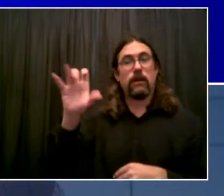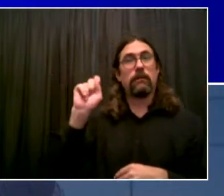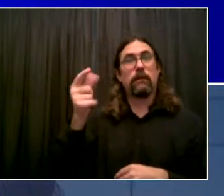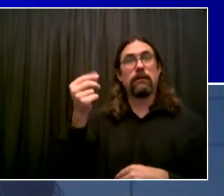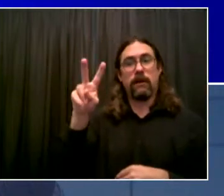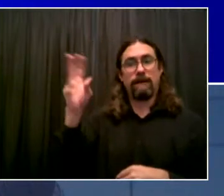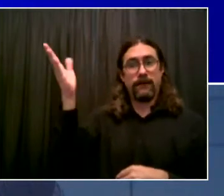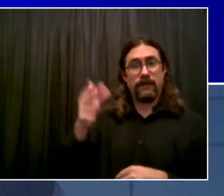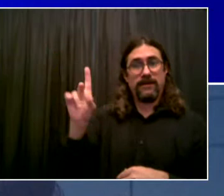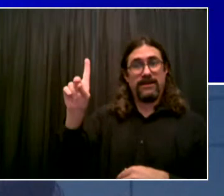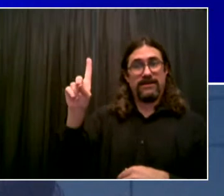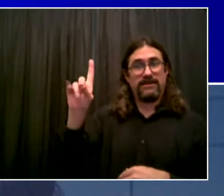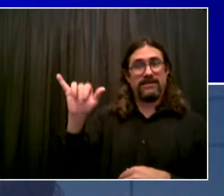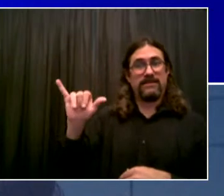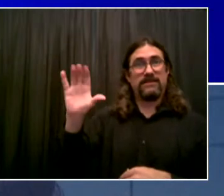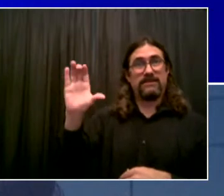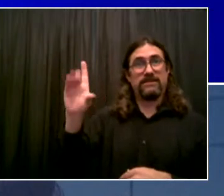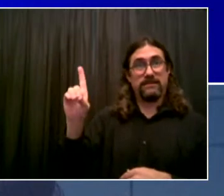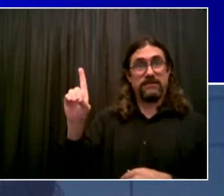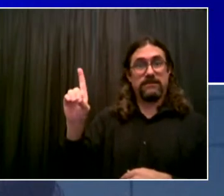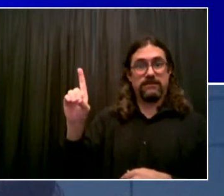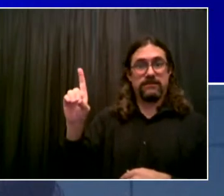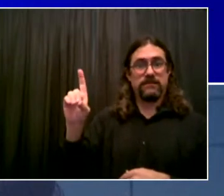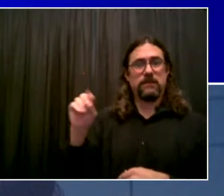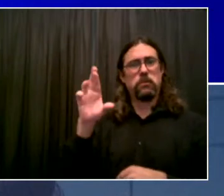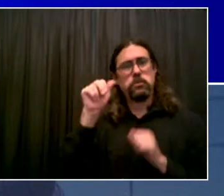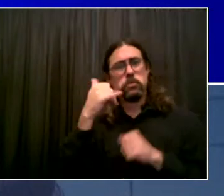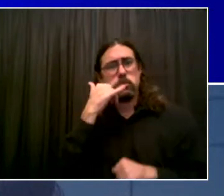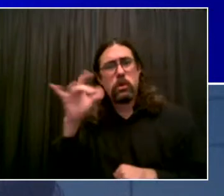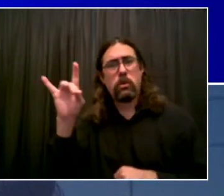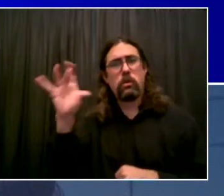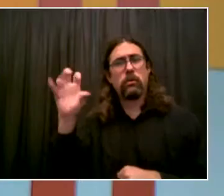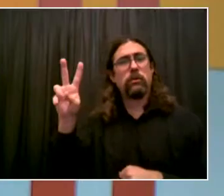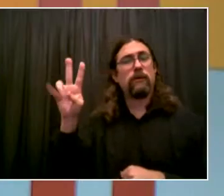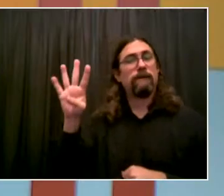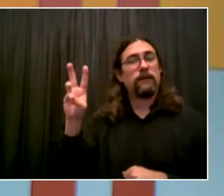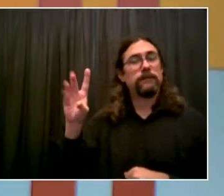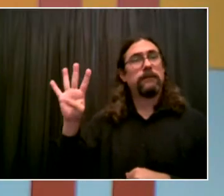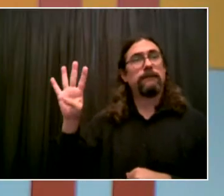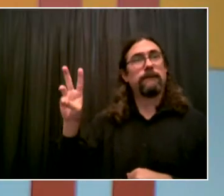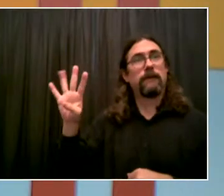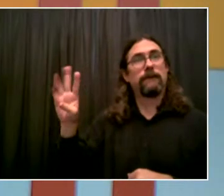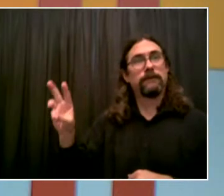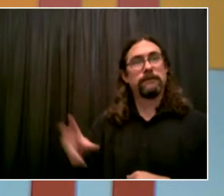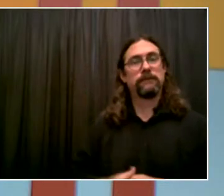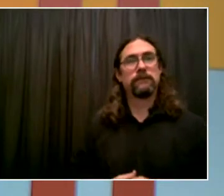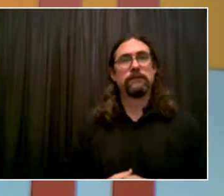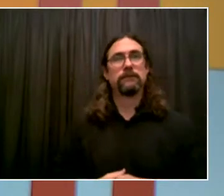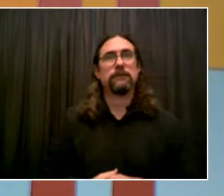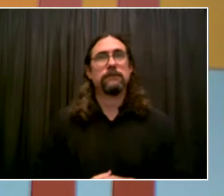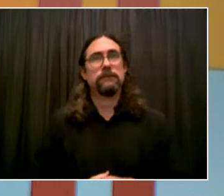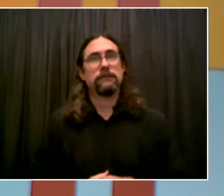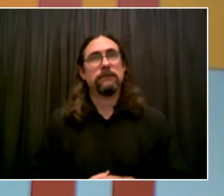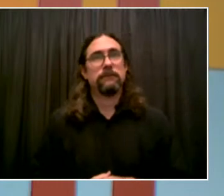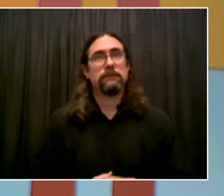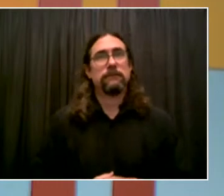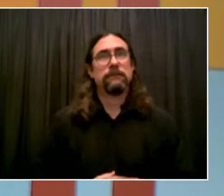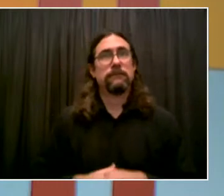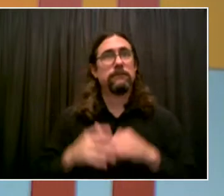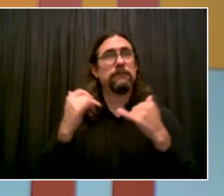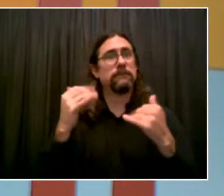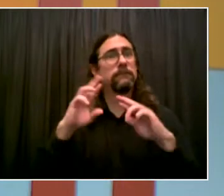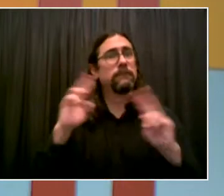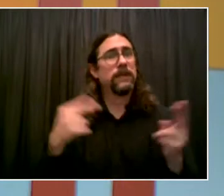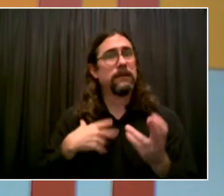800-246-4646. Okay, now let's talk about what we talk about every single time, how we fight back COVID, how